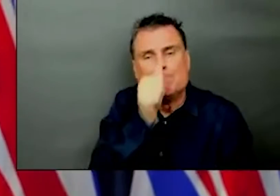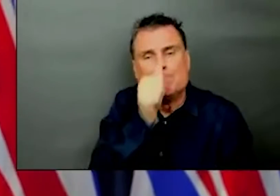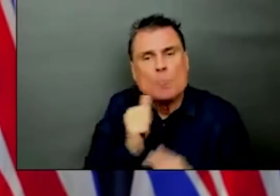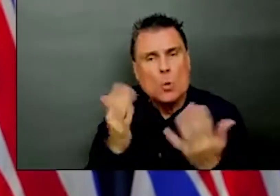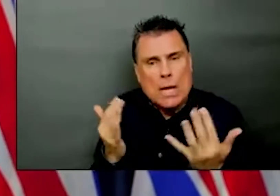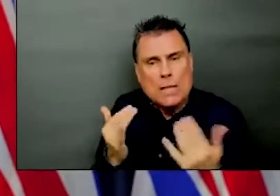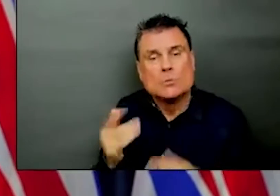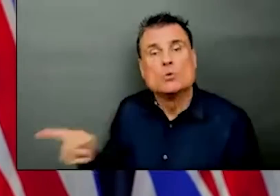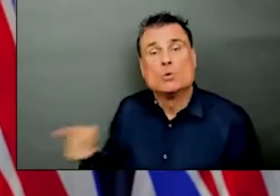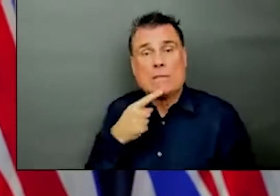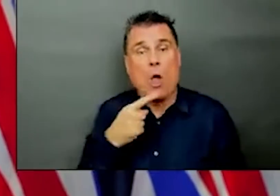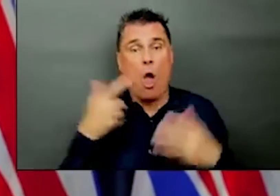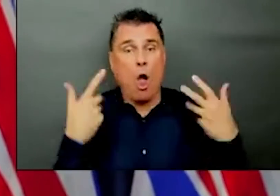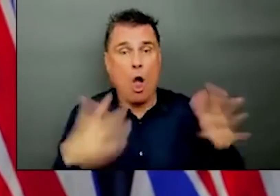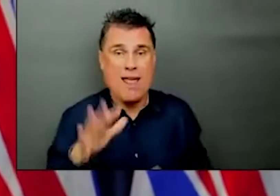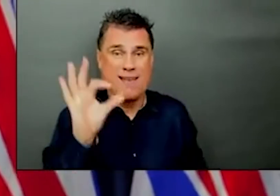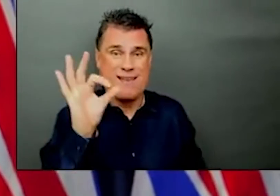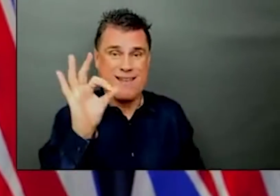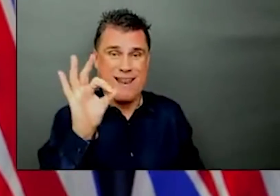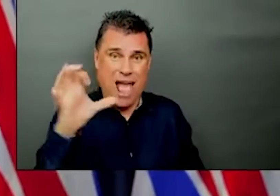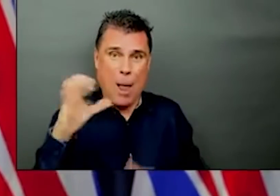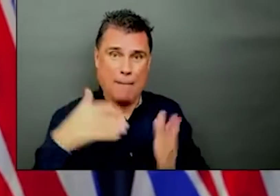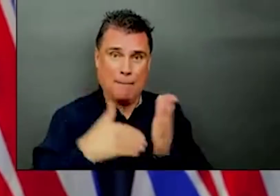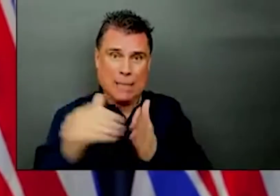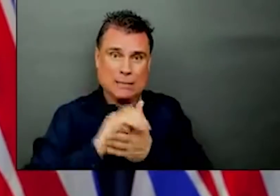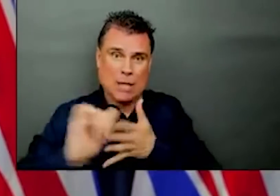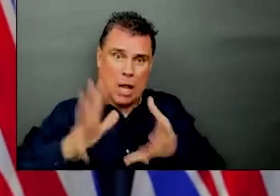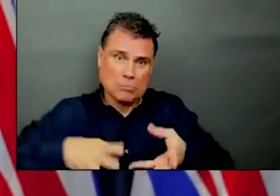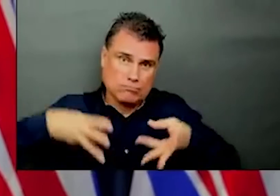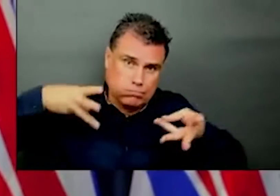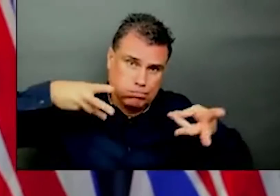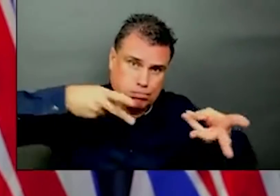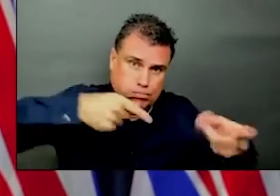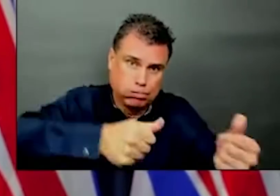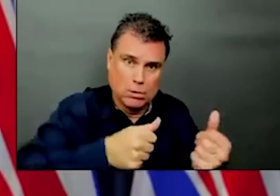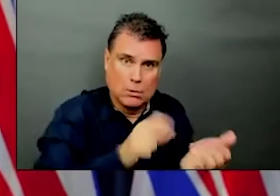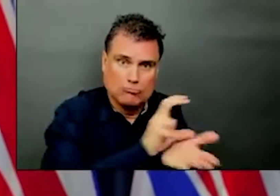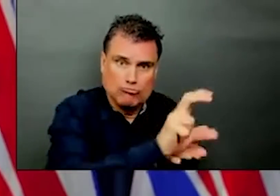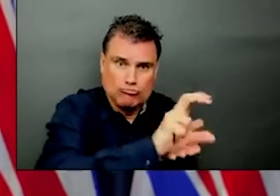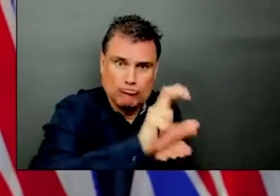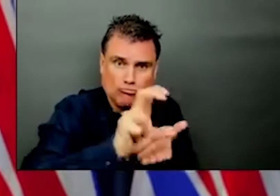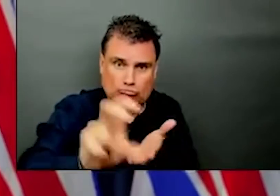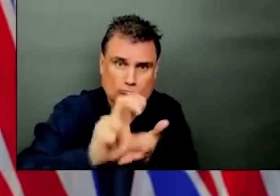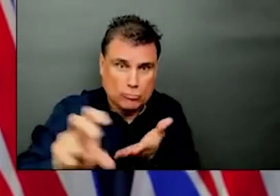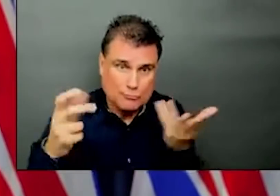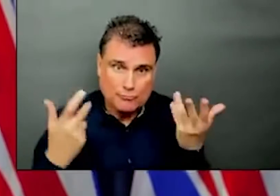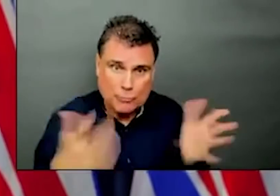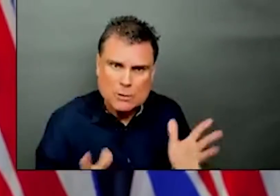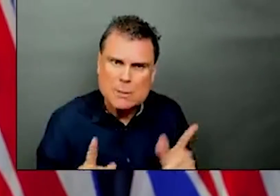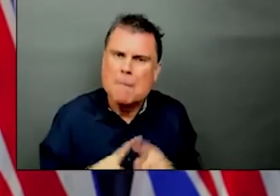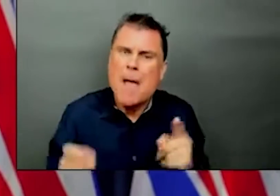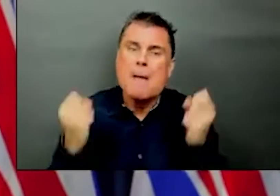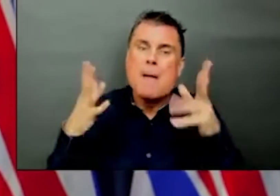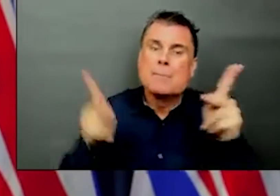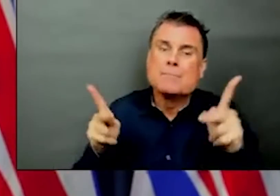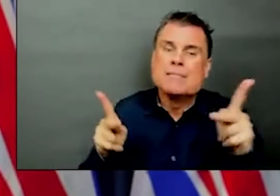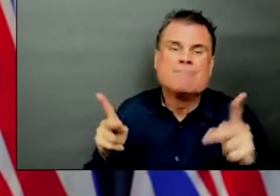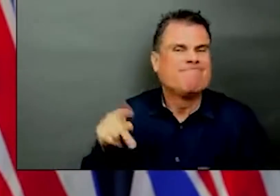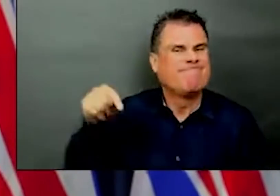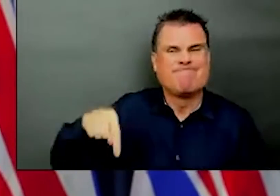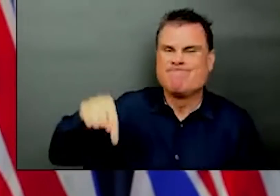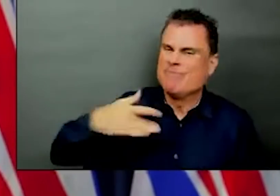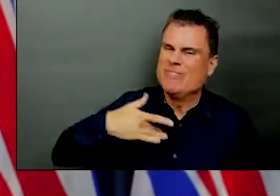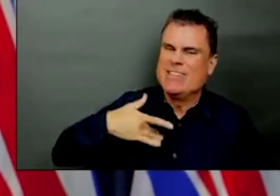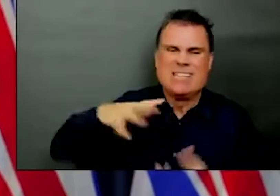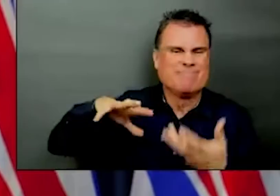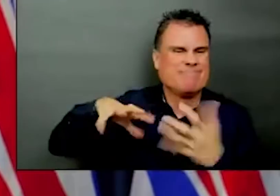this is just like a big screw-up, essentially, and, the first payment that went out earlier last year, at the beginning of the pandemic, went so well, this one not so